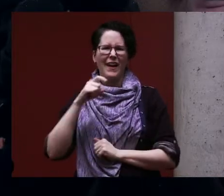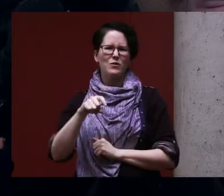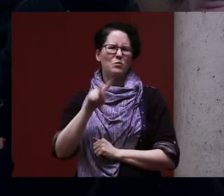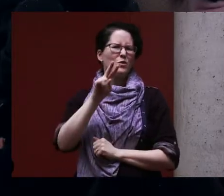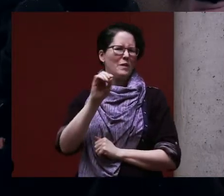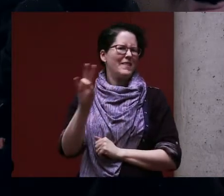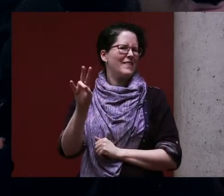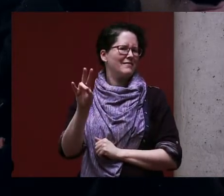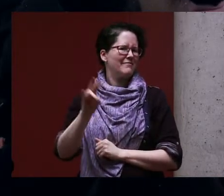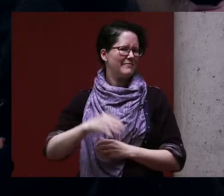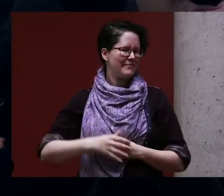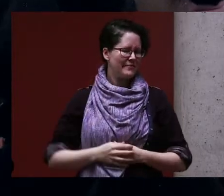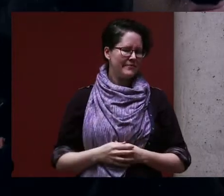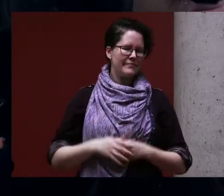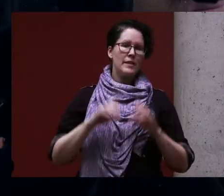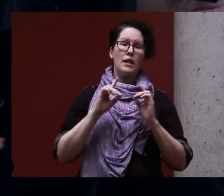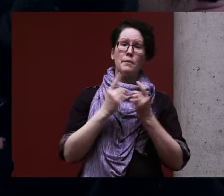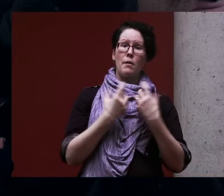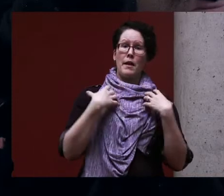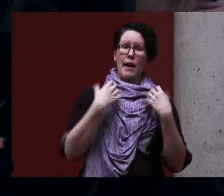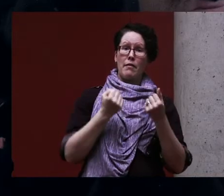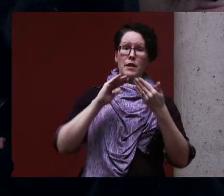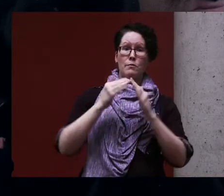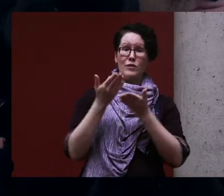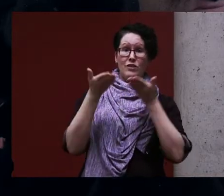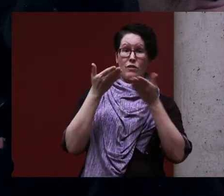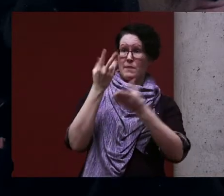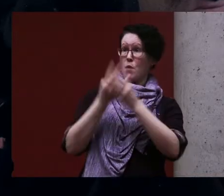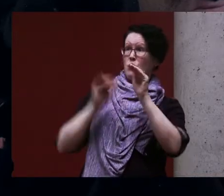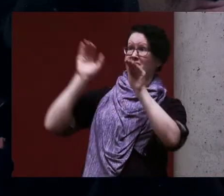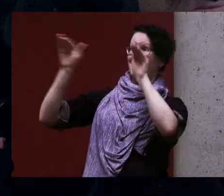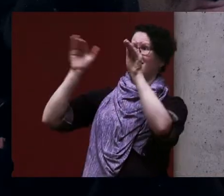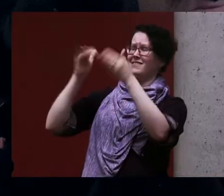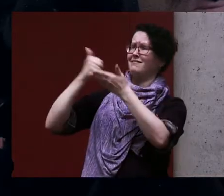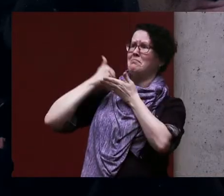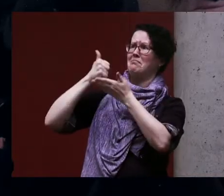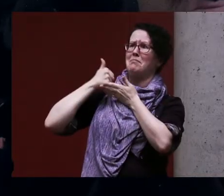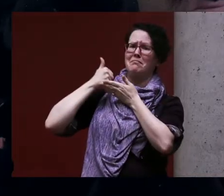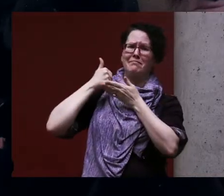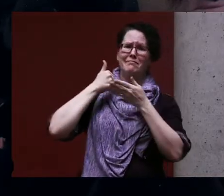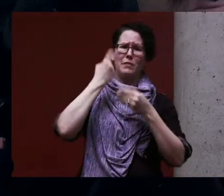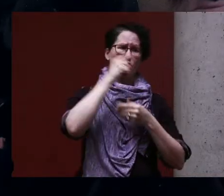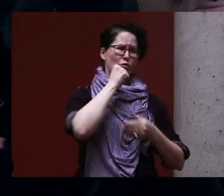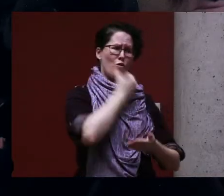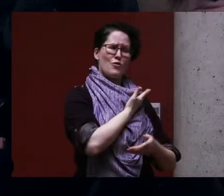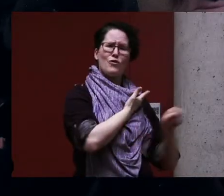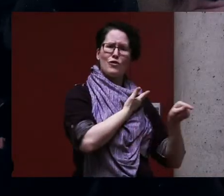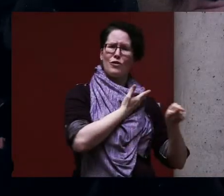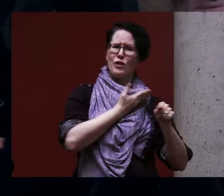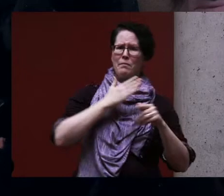approached both the Department of Health and the Department of Community Services to ask for support for Laura during my recovery